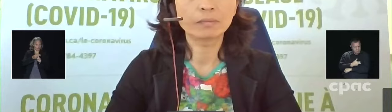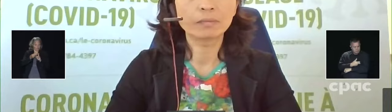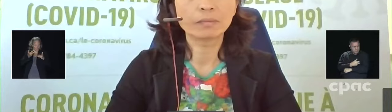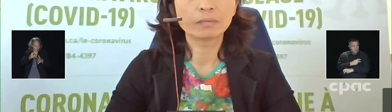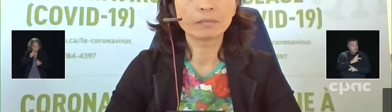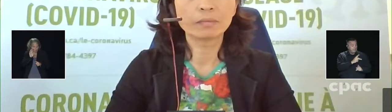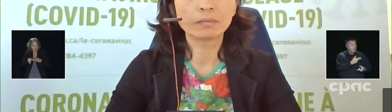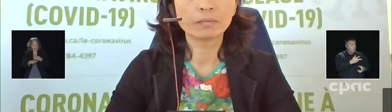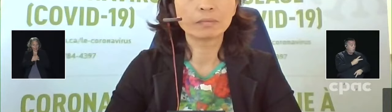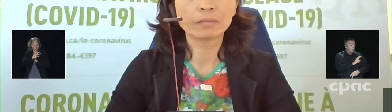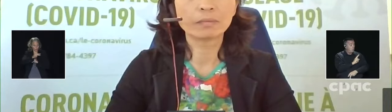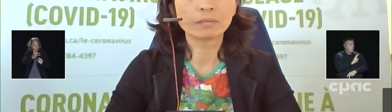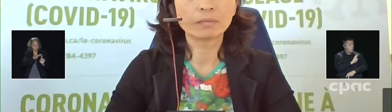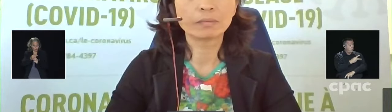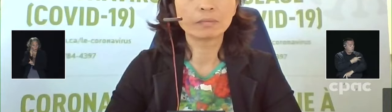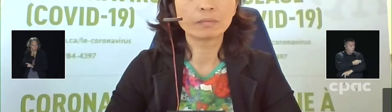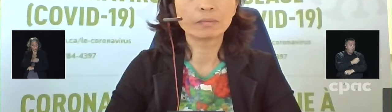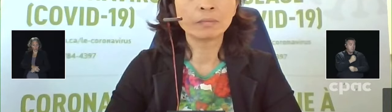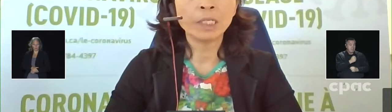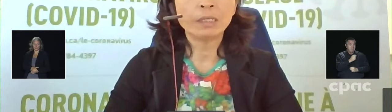at starting to hand out a third dose?